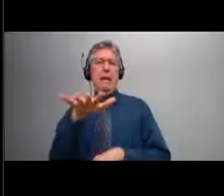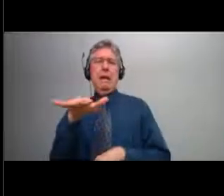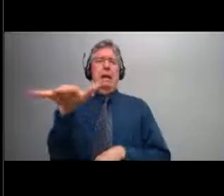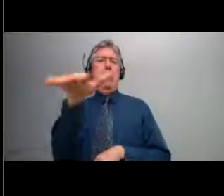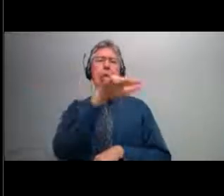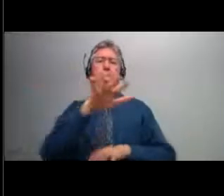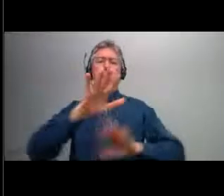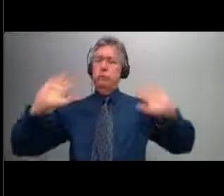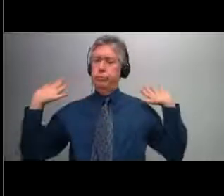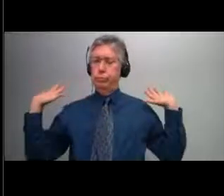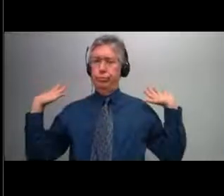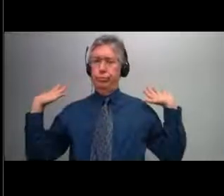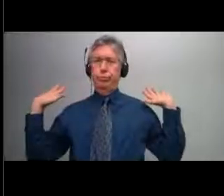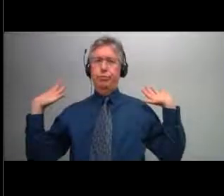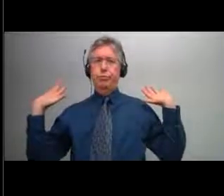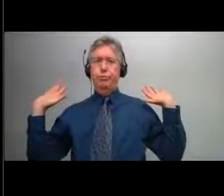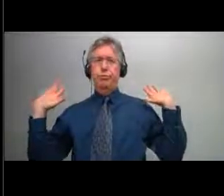community at all.